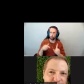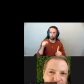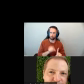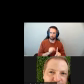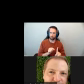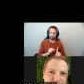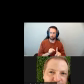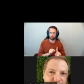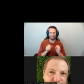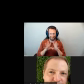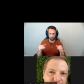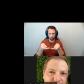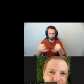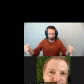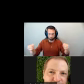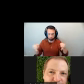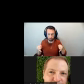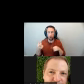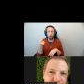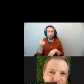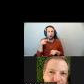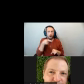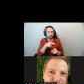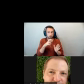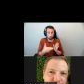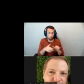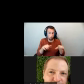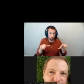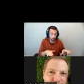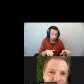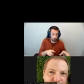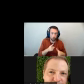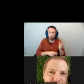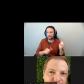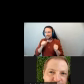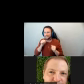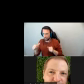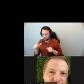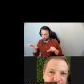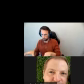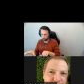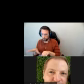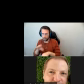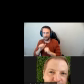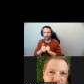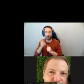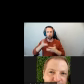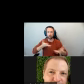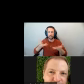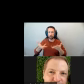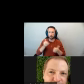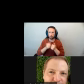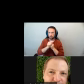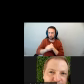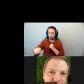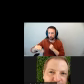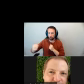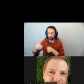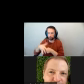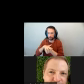this person or this job does and what it doesn't do, and how it's going to interact with all of the other areas in the IT